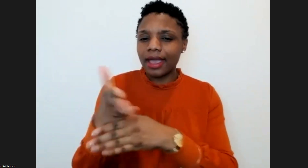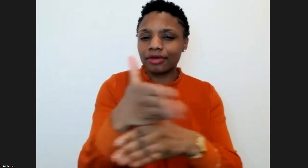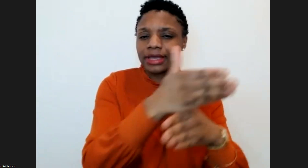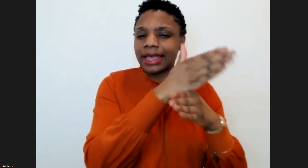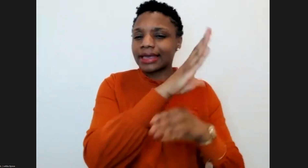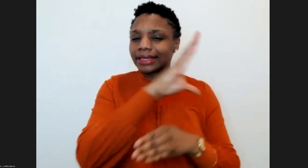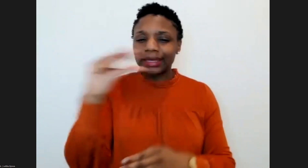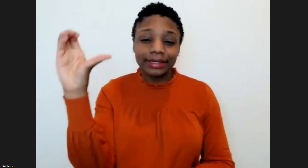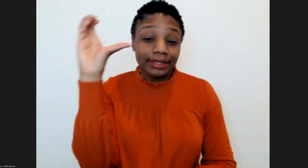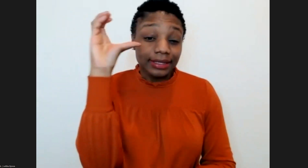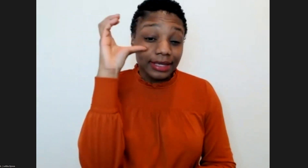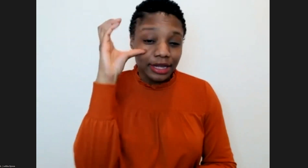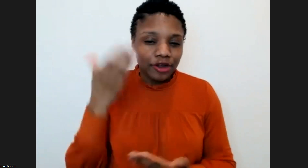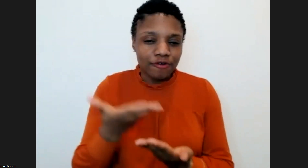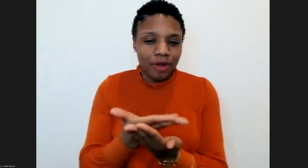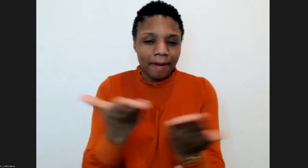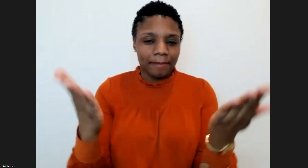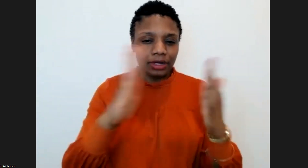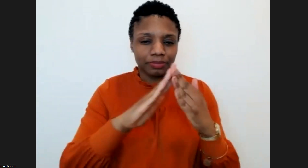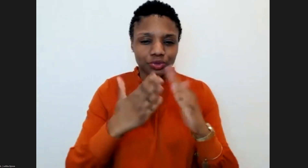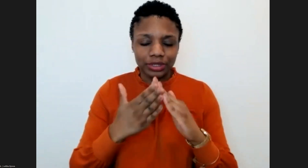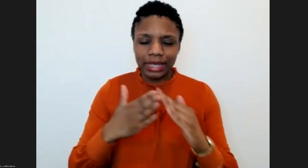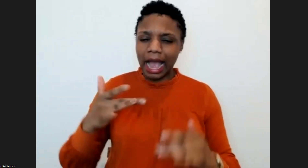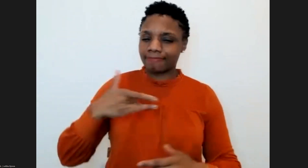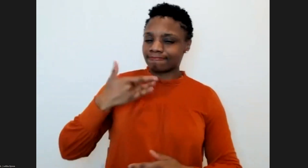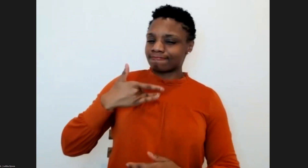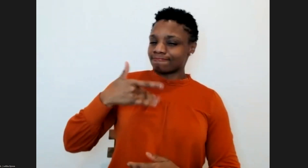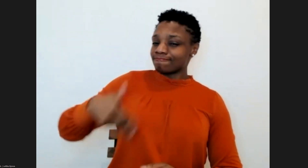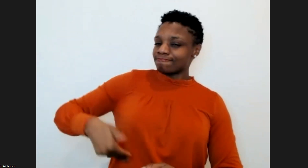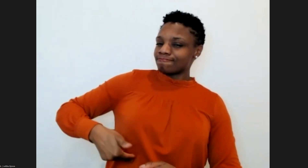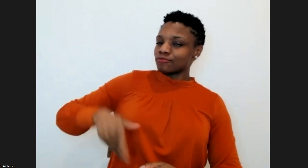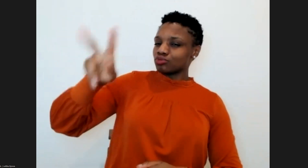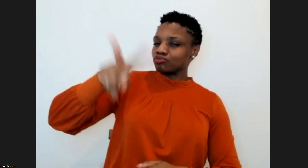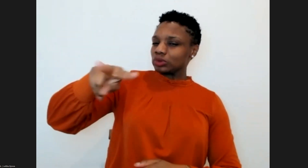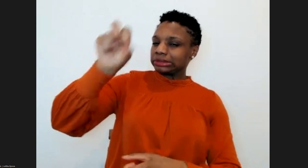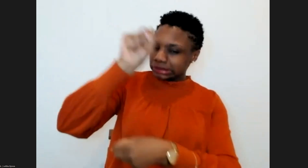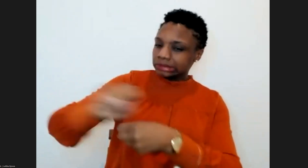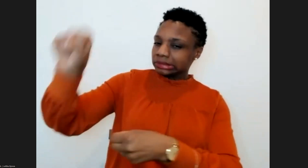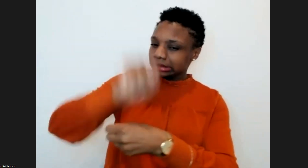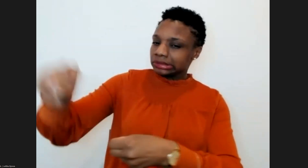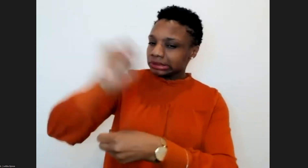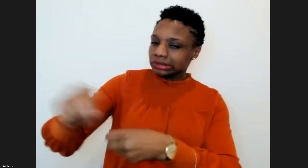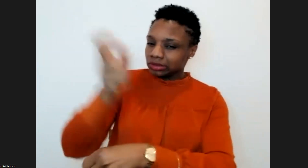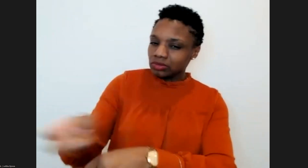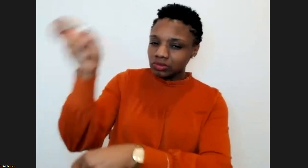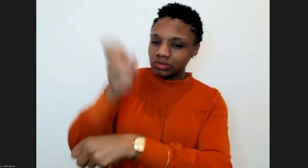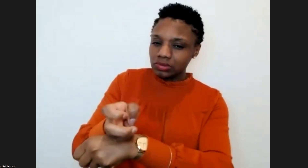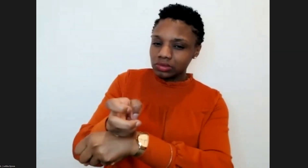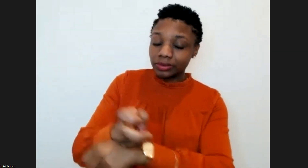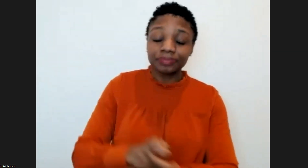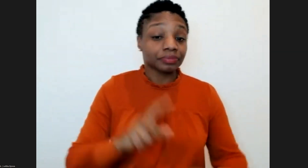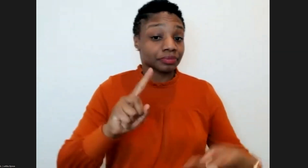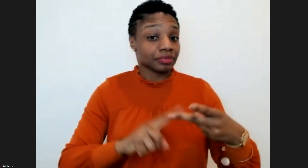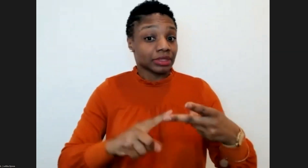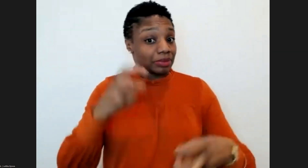community. And I have a sense that you're working very hard on that. And I think the more difficult problem, and I hope